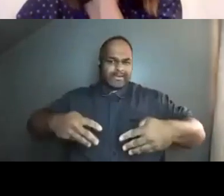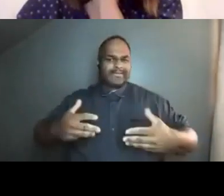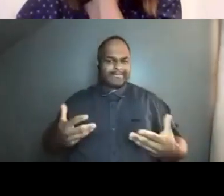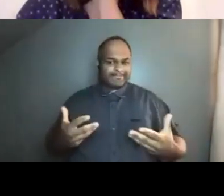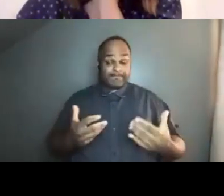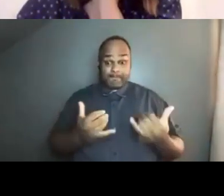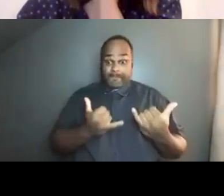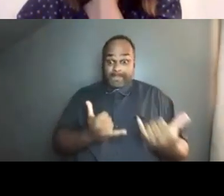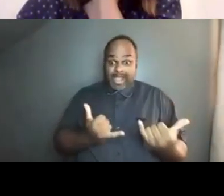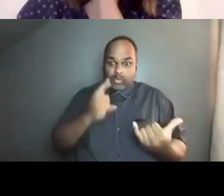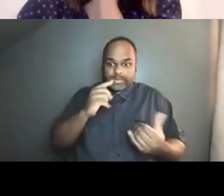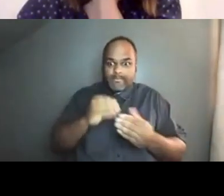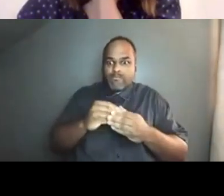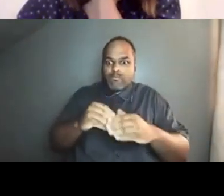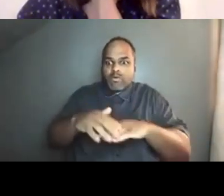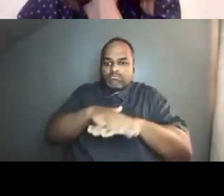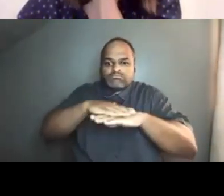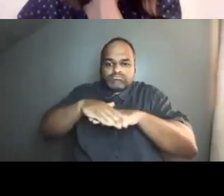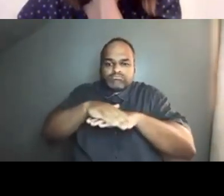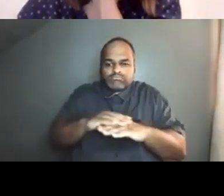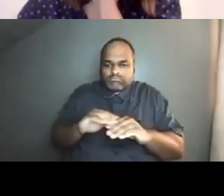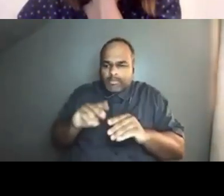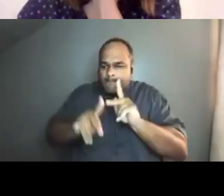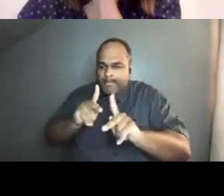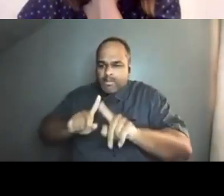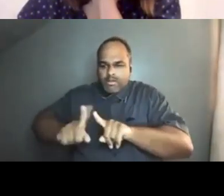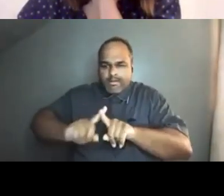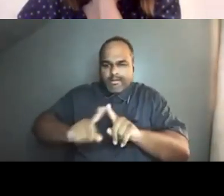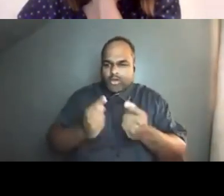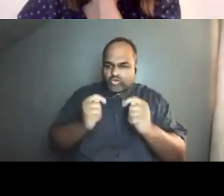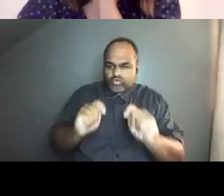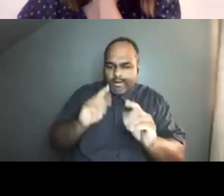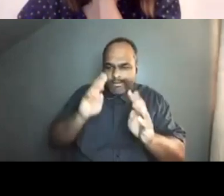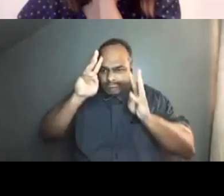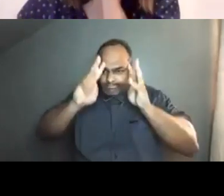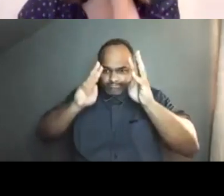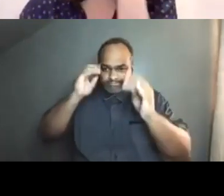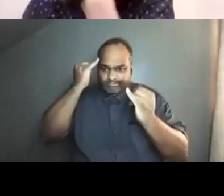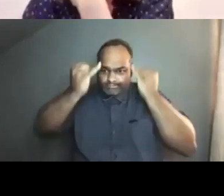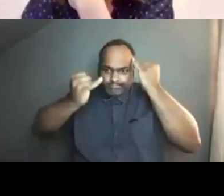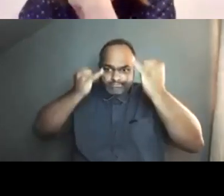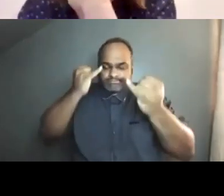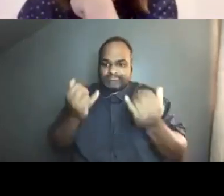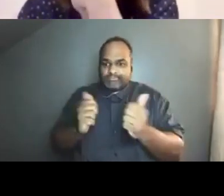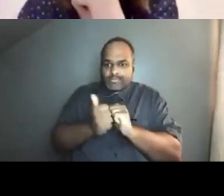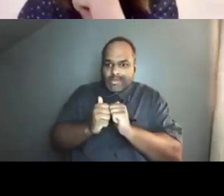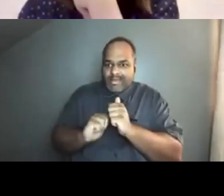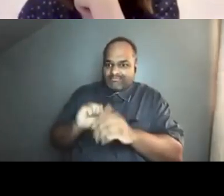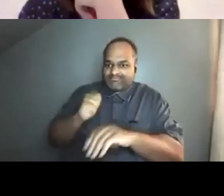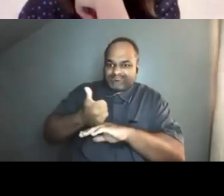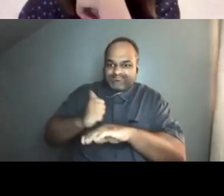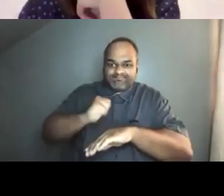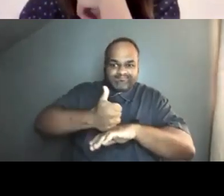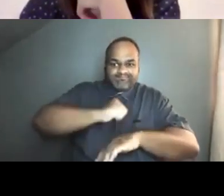more grassroots, you know, on the ground experimental inclusion efforts. So I wanted to talk to